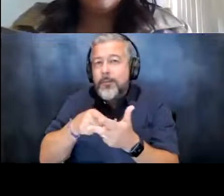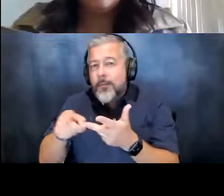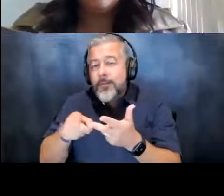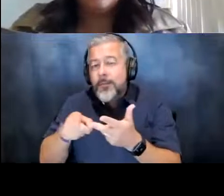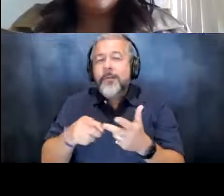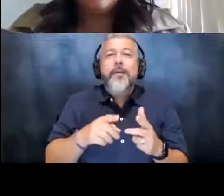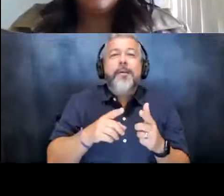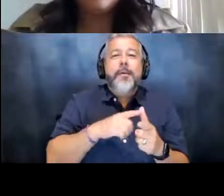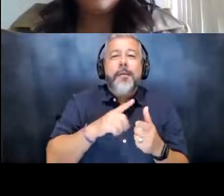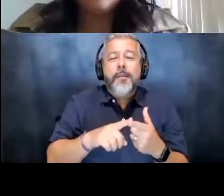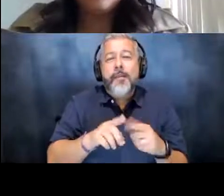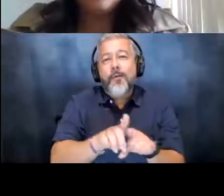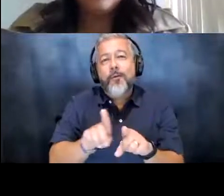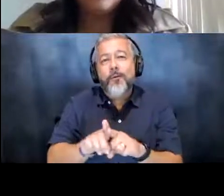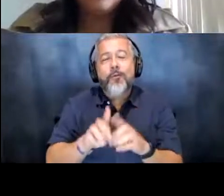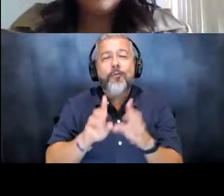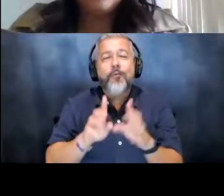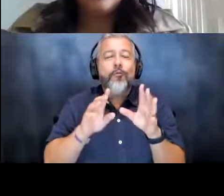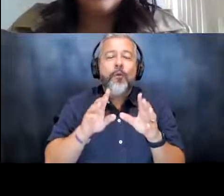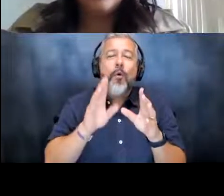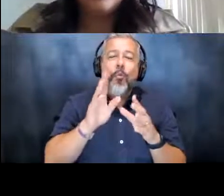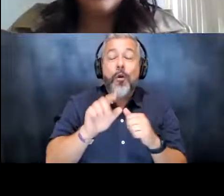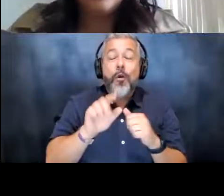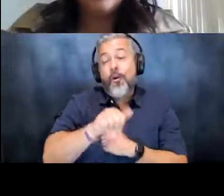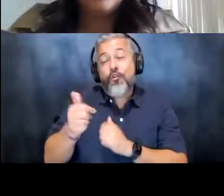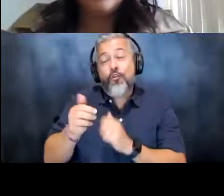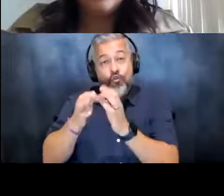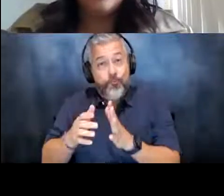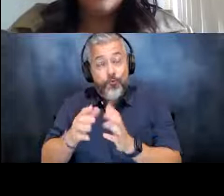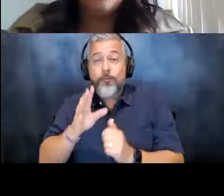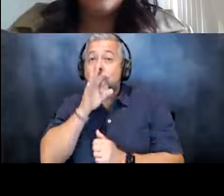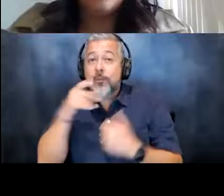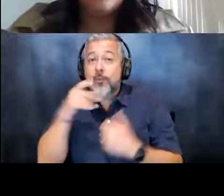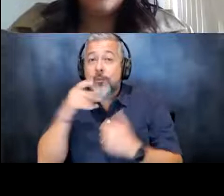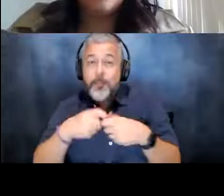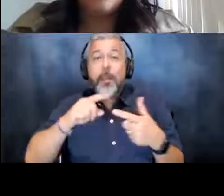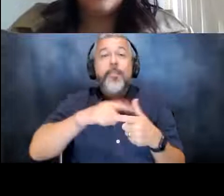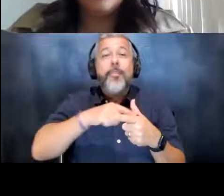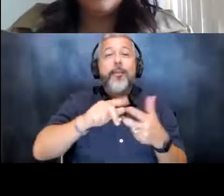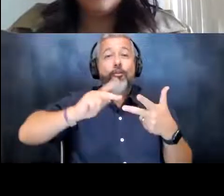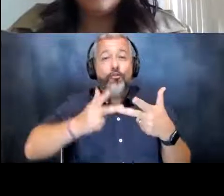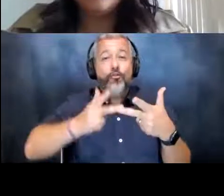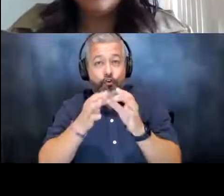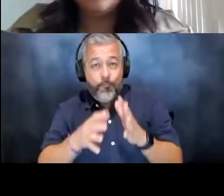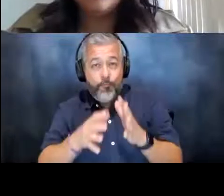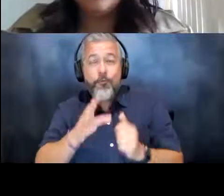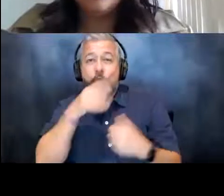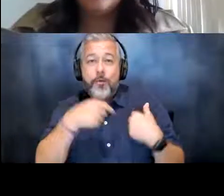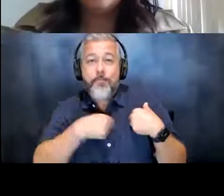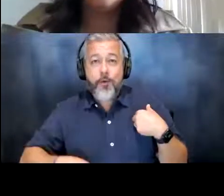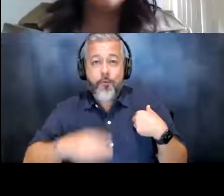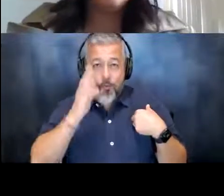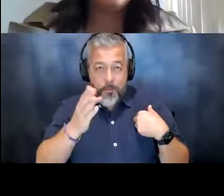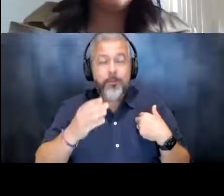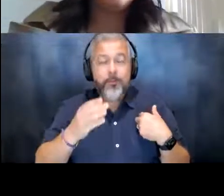give an overview in Spanish and then also in Mandarin. And so we do have English, Spanish,